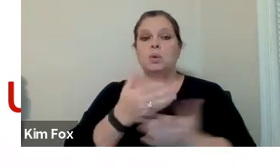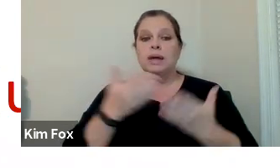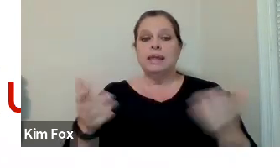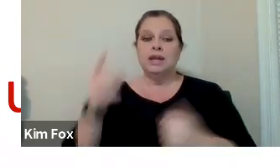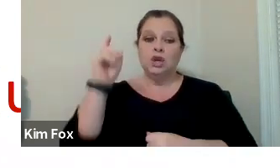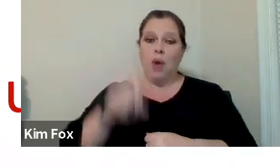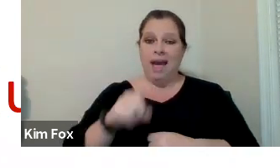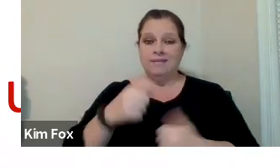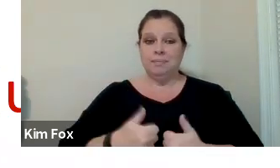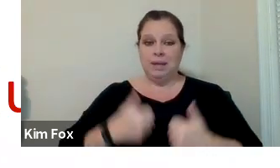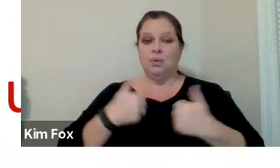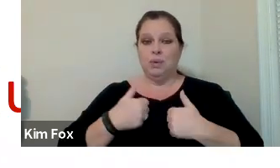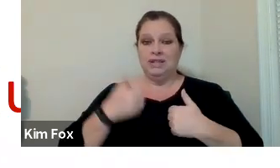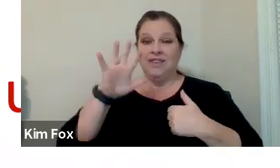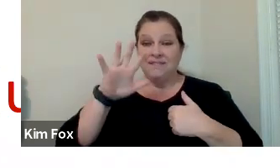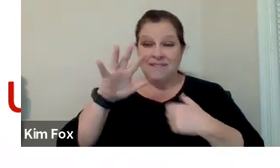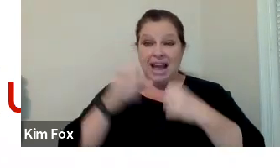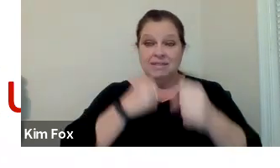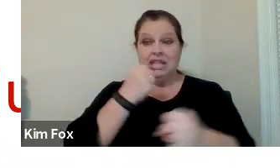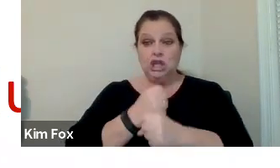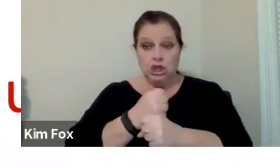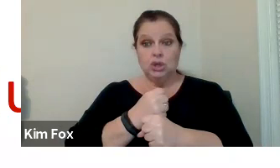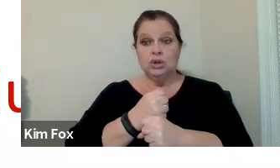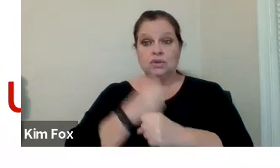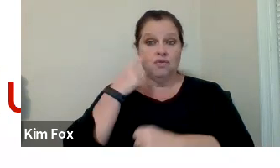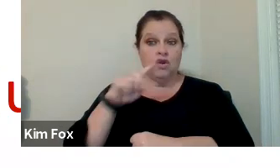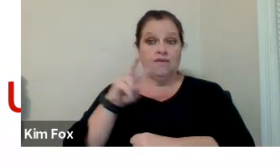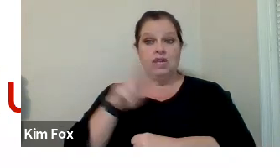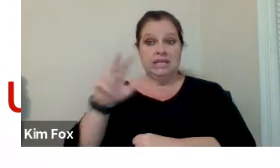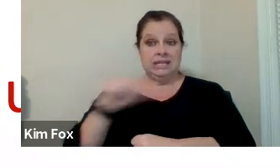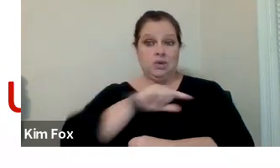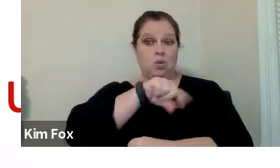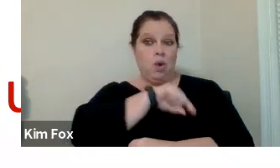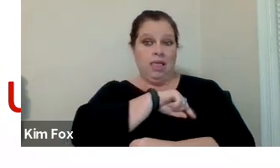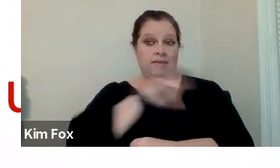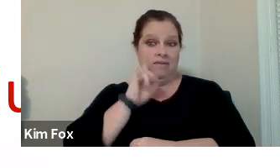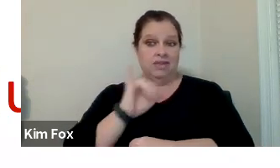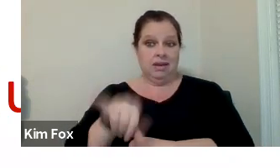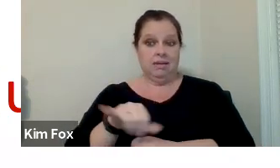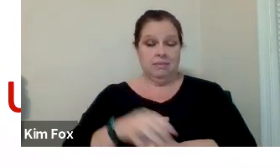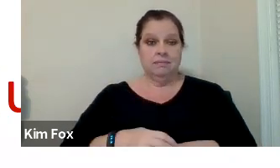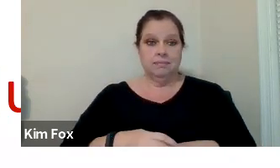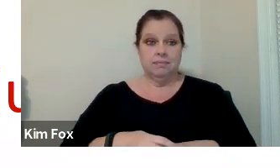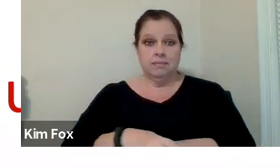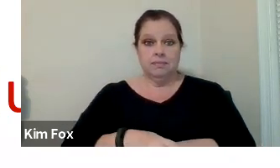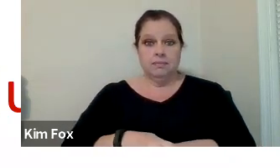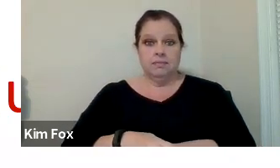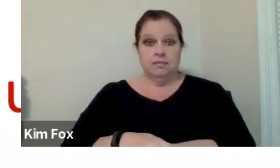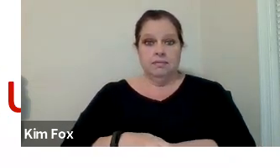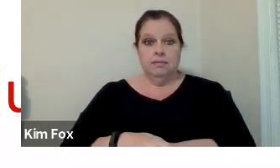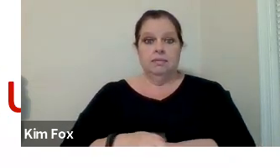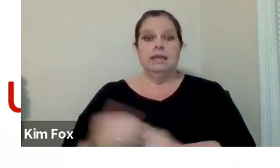a resident for 5 years for Virginia to qualify for this. So